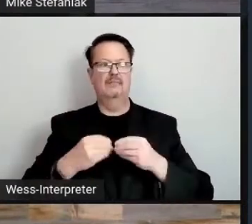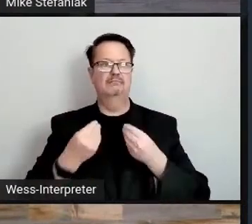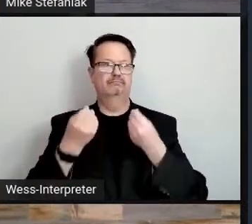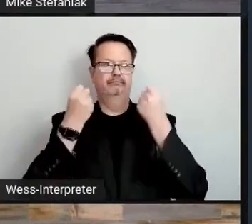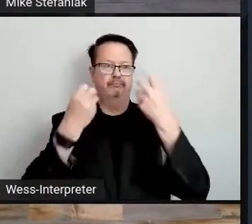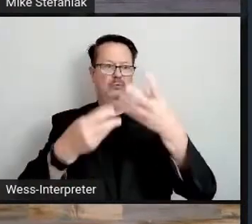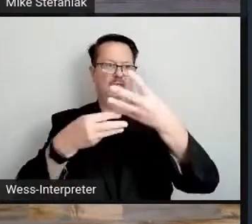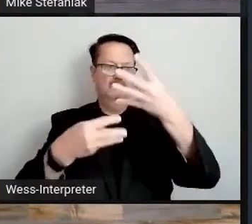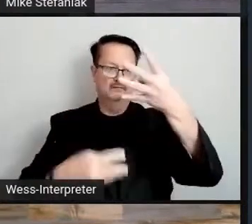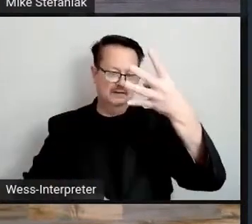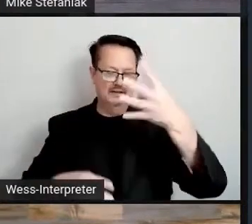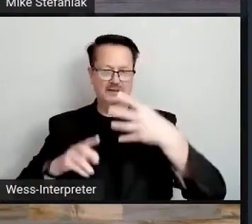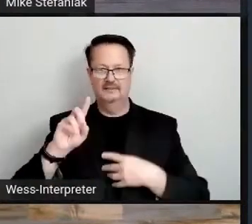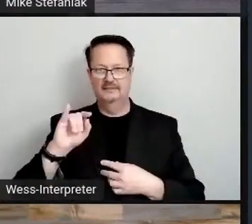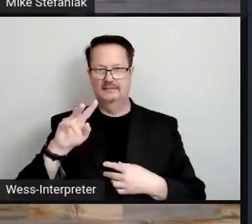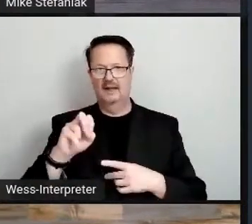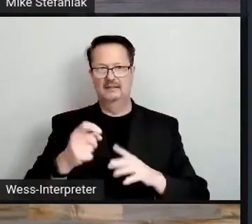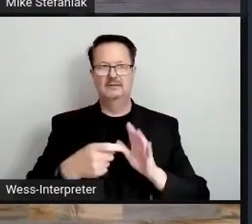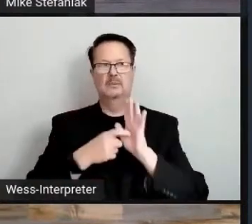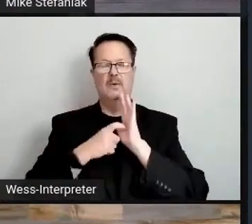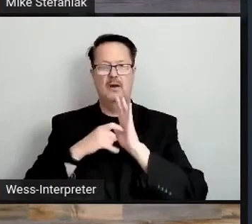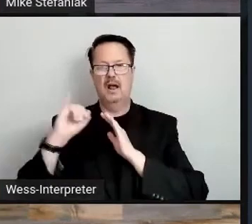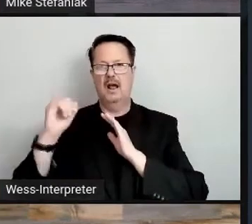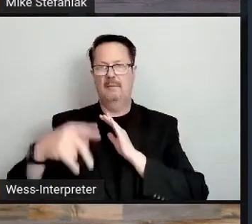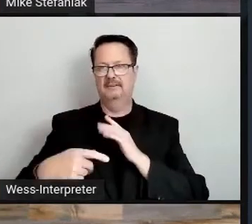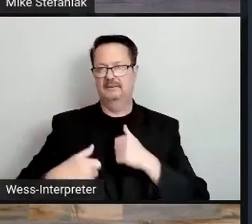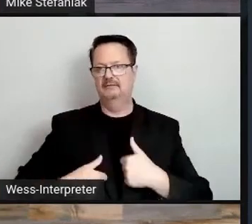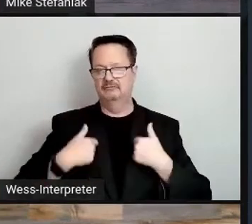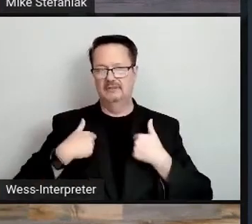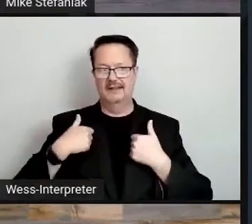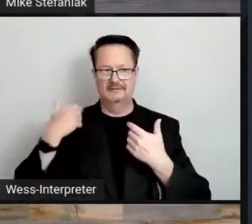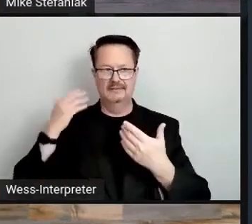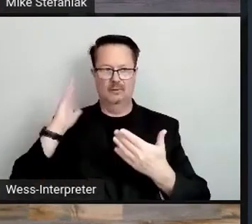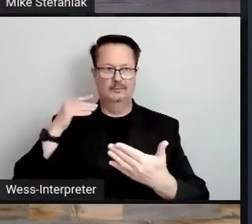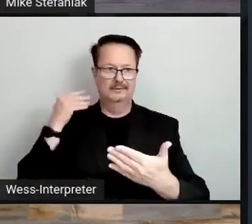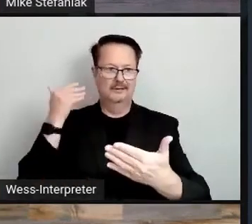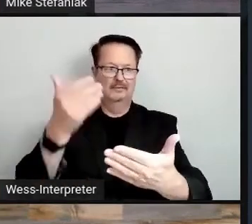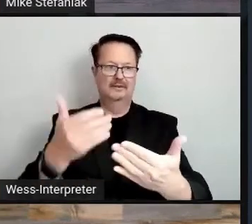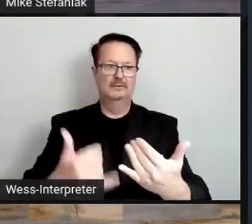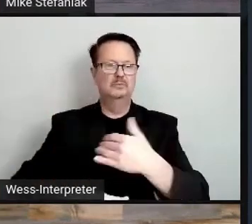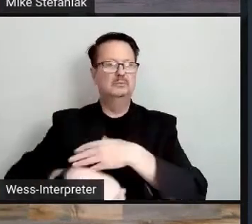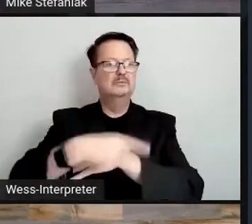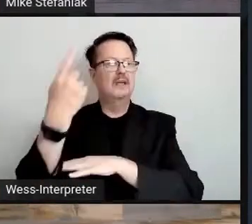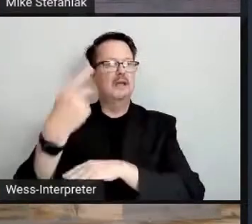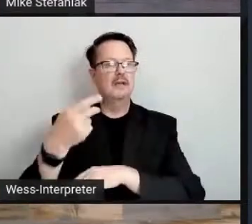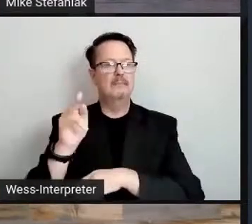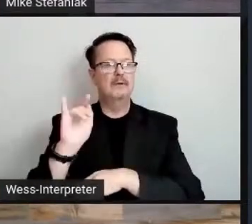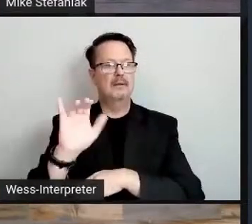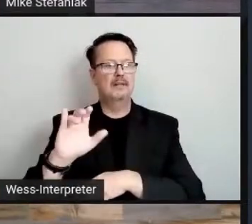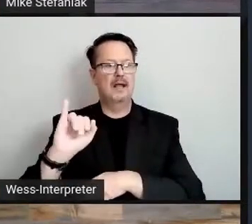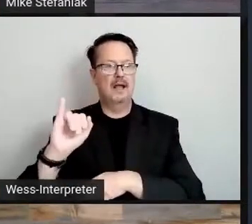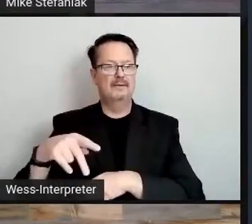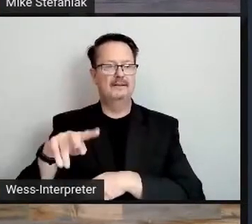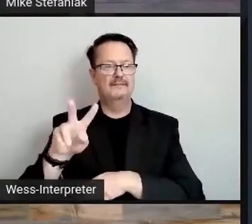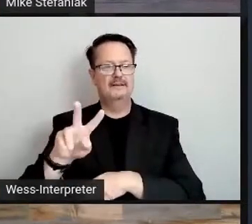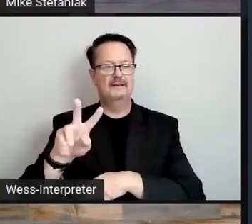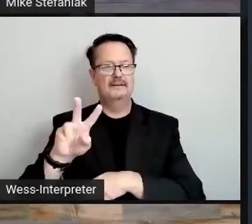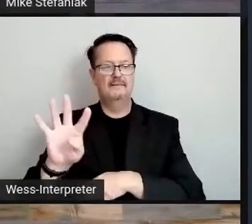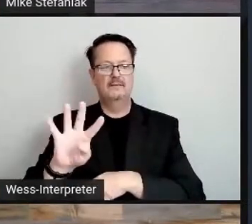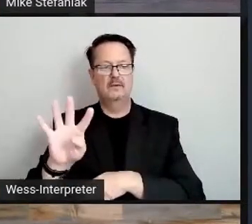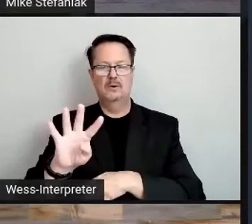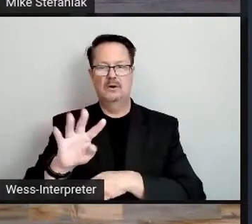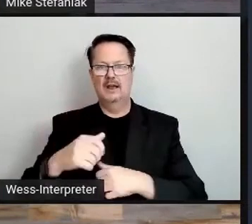devices that require an IP address that was coming. And so today, public IPv4 addresses are a very